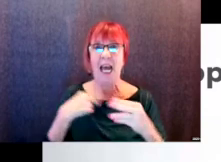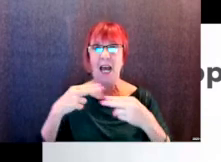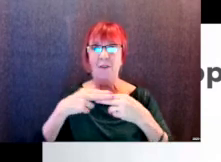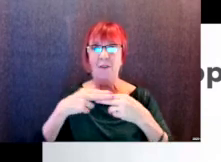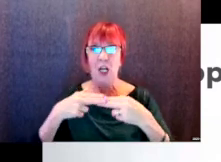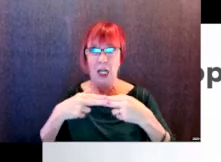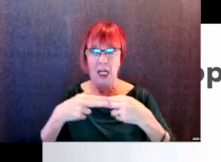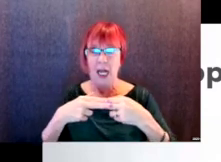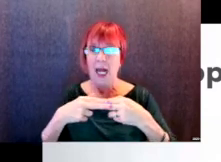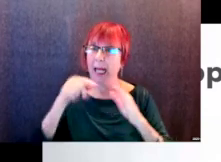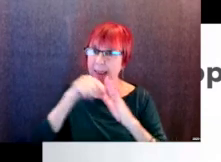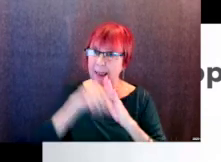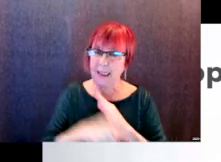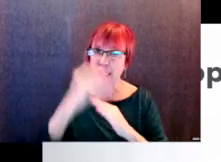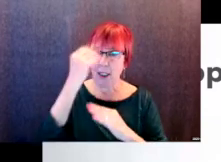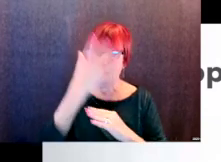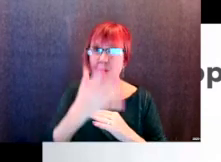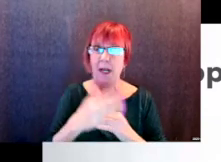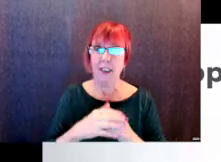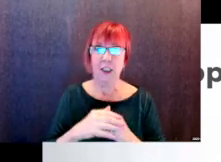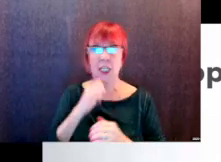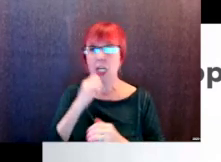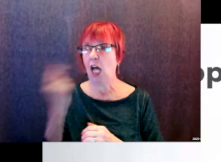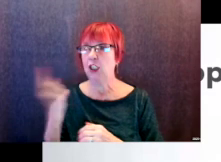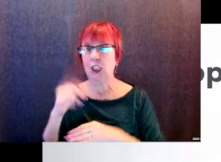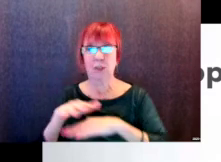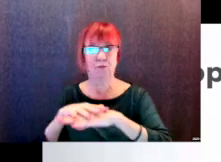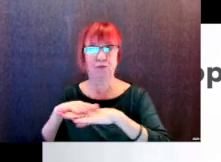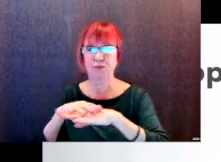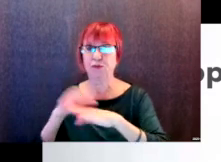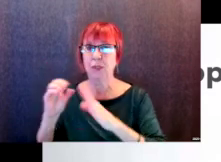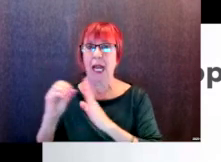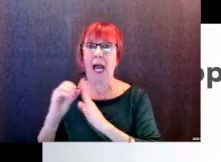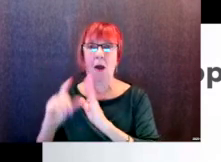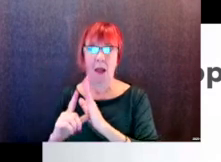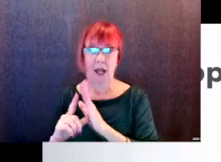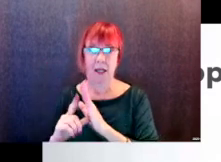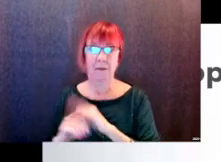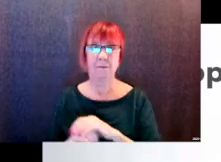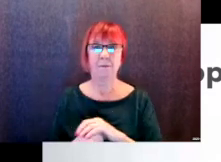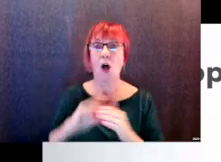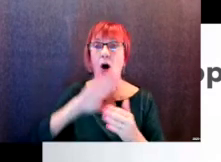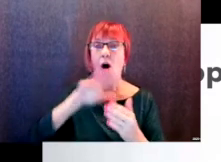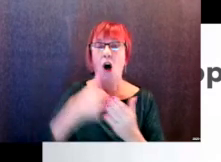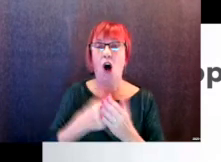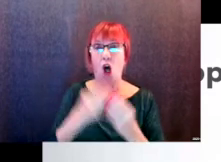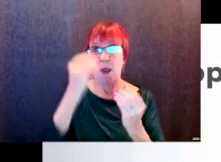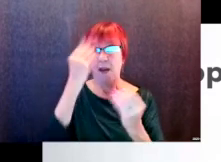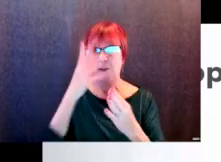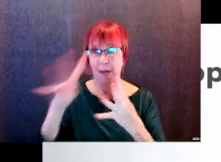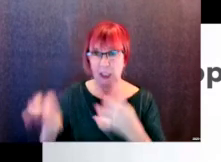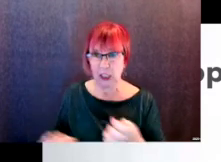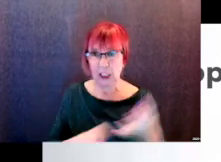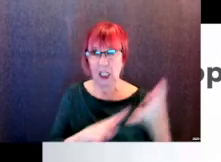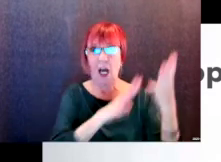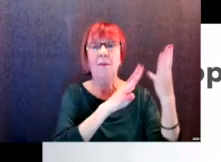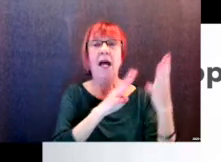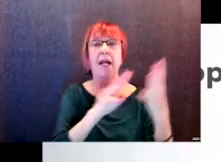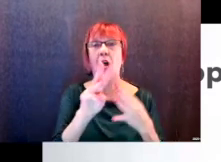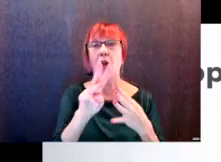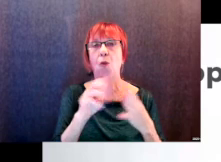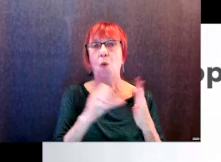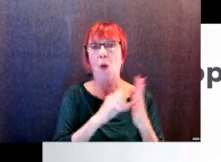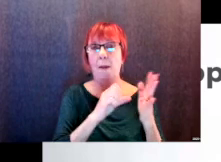First, we propose to remove the preparation of the draft funding plan. I realize some of you may not have